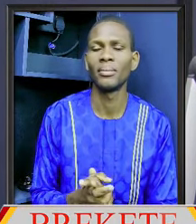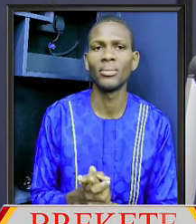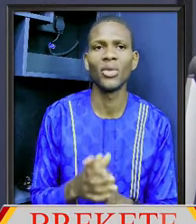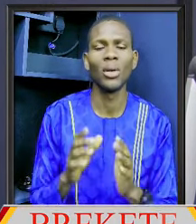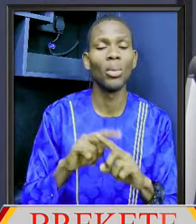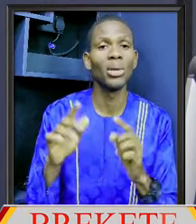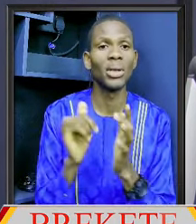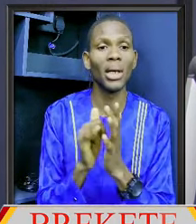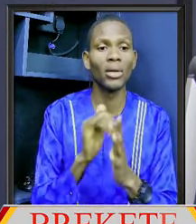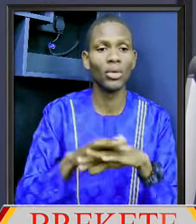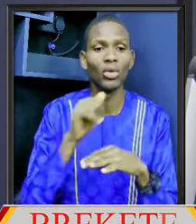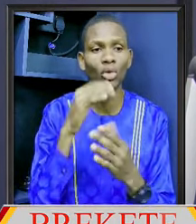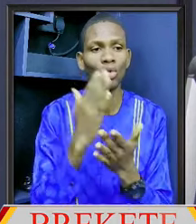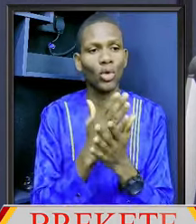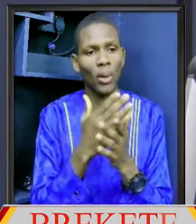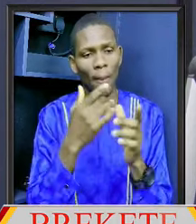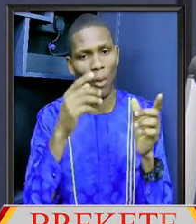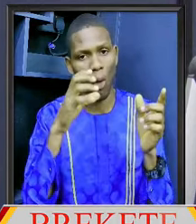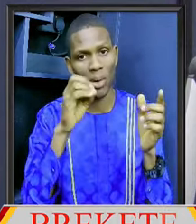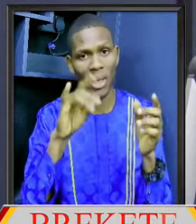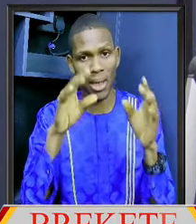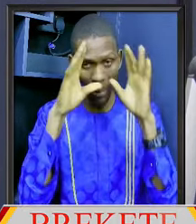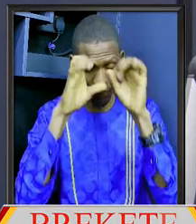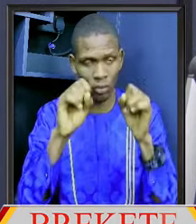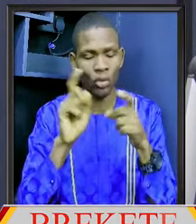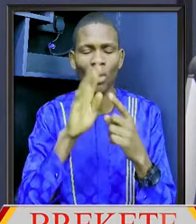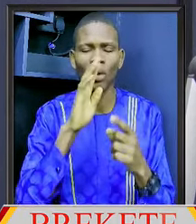But that does not stop me from being proud